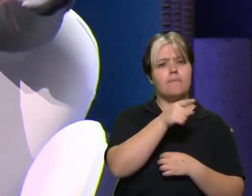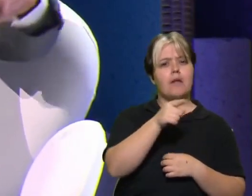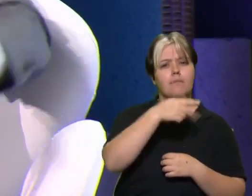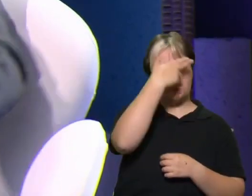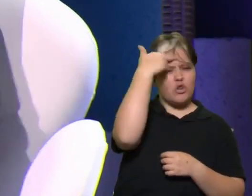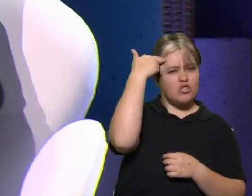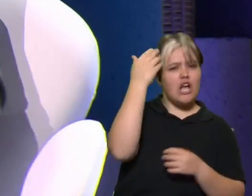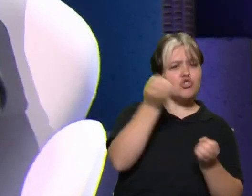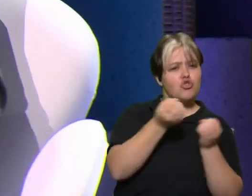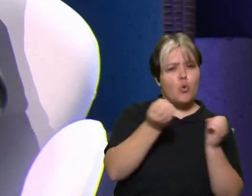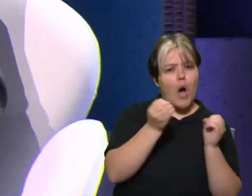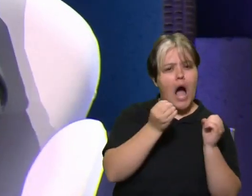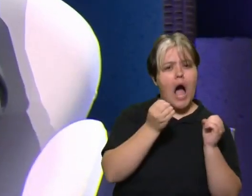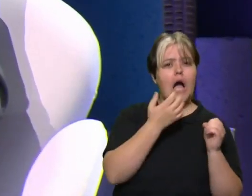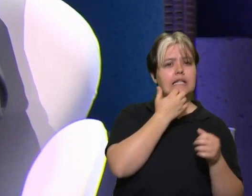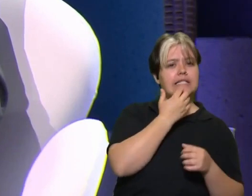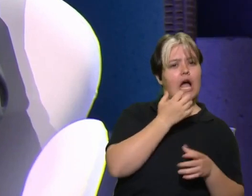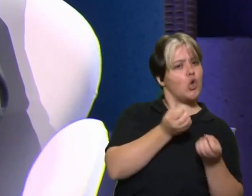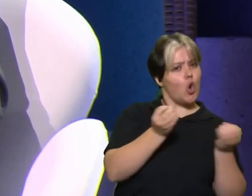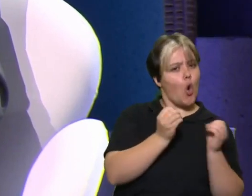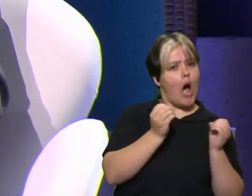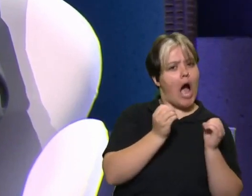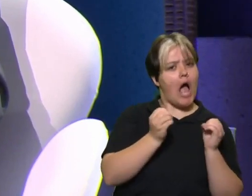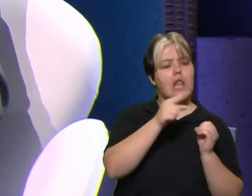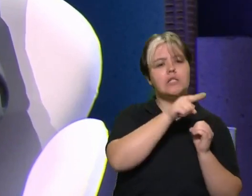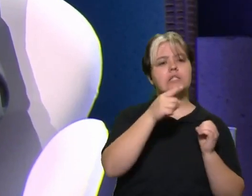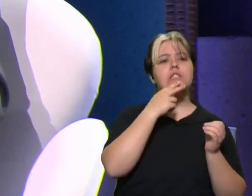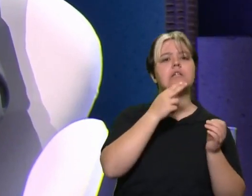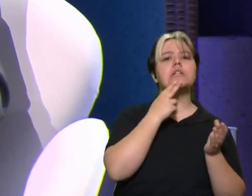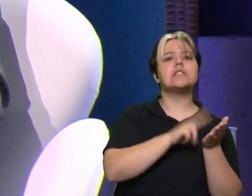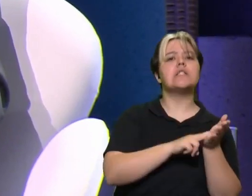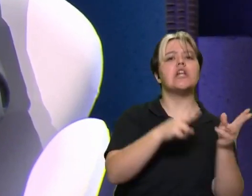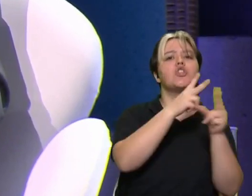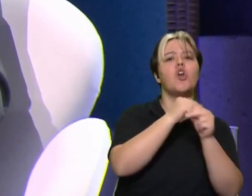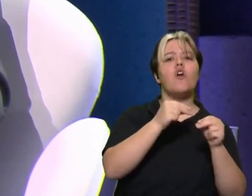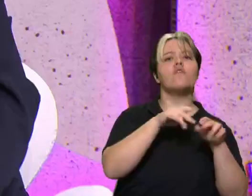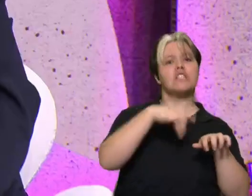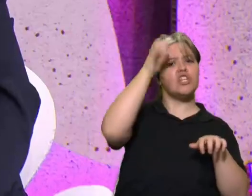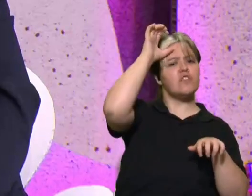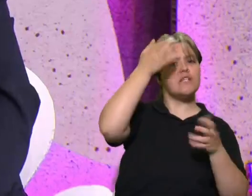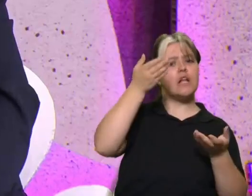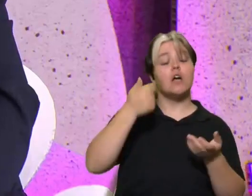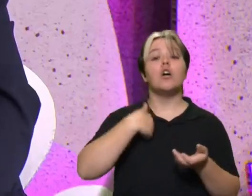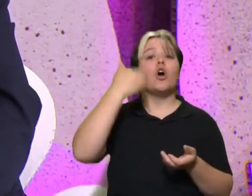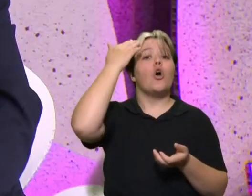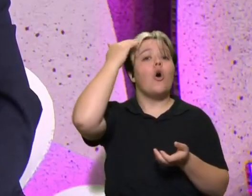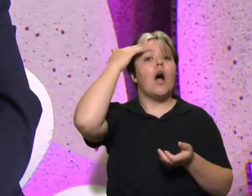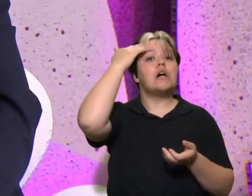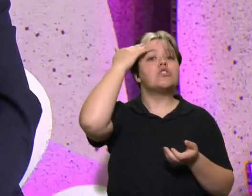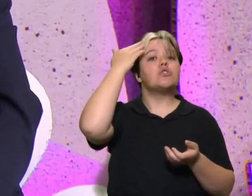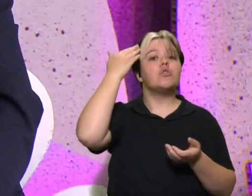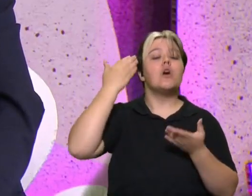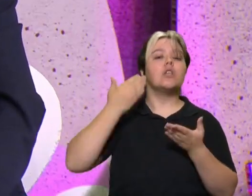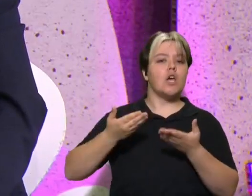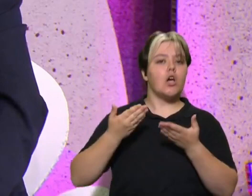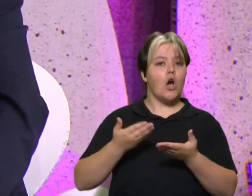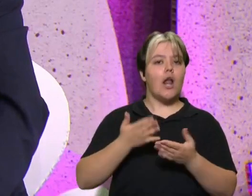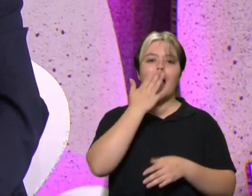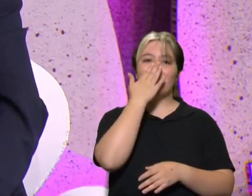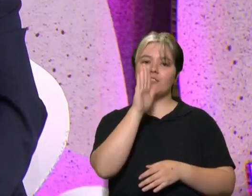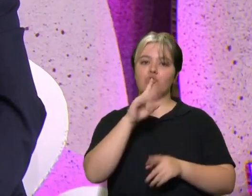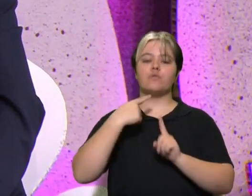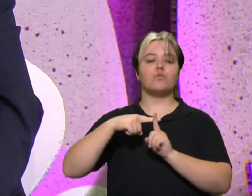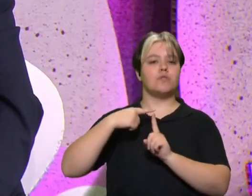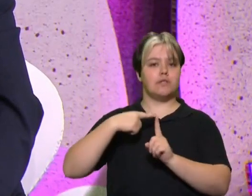are they coming in without preconcepts? This reality? Are they coming in?